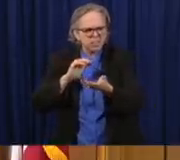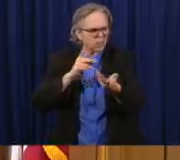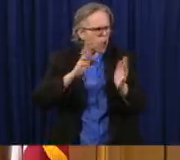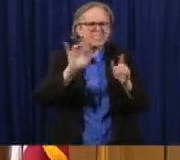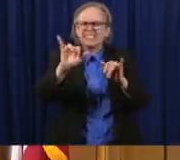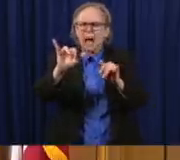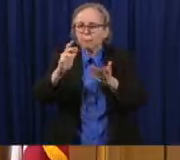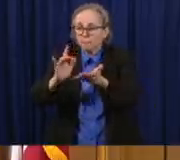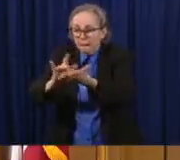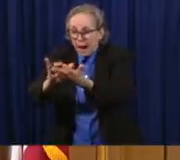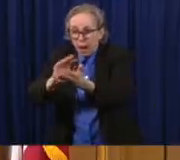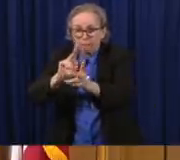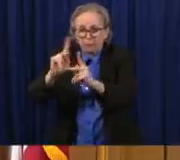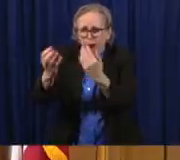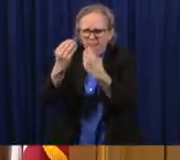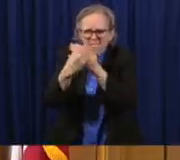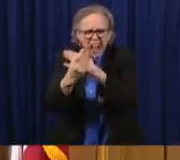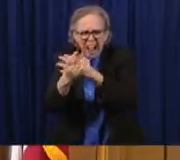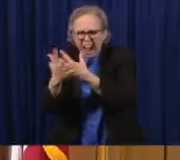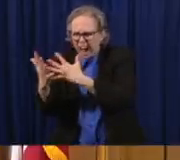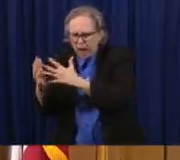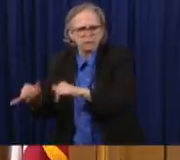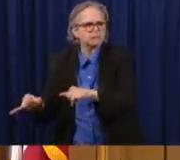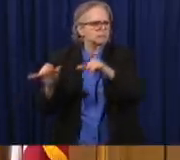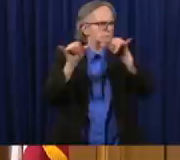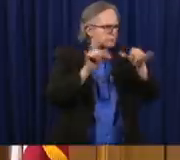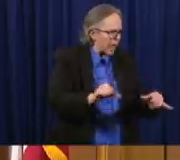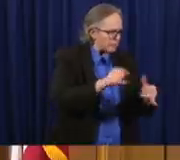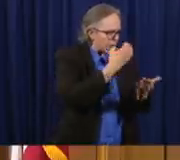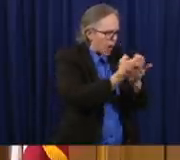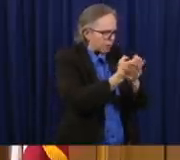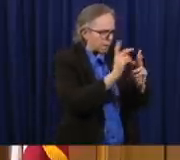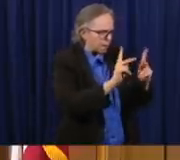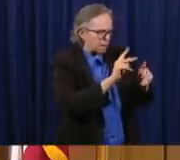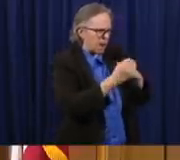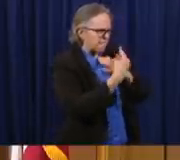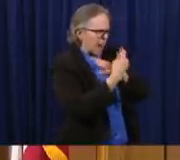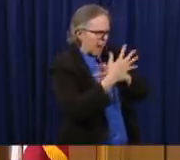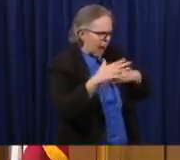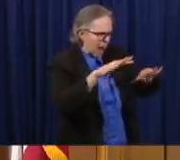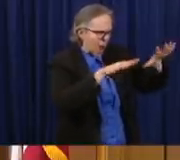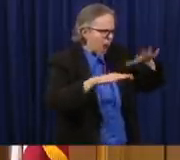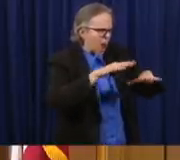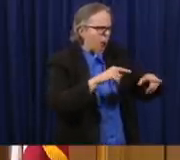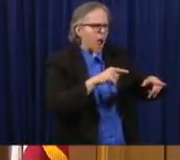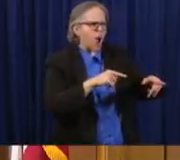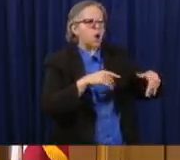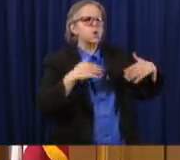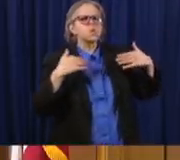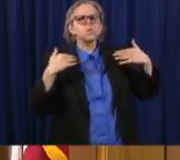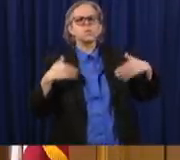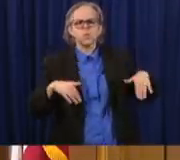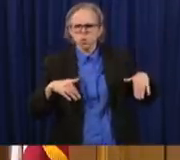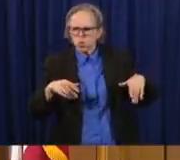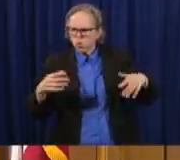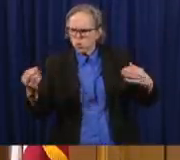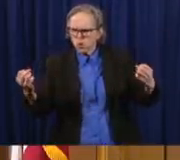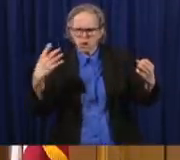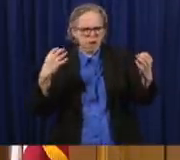that. We put a group together of doctors and others who really understand